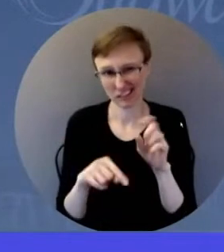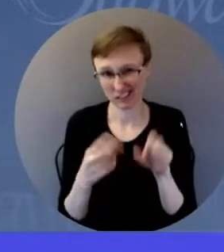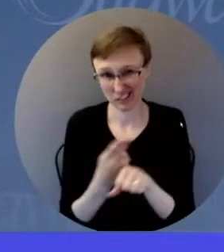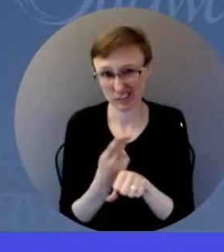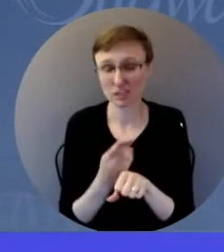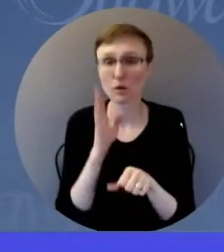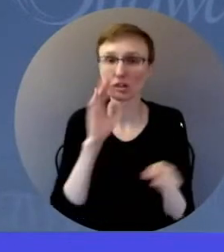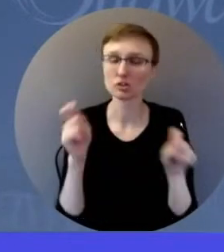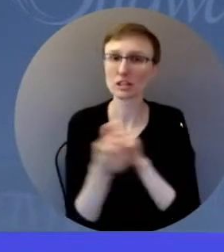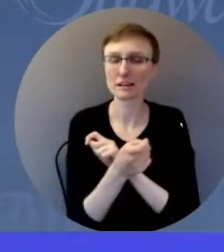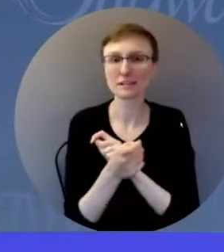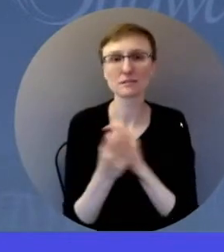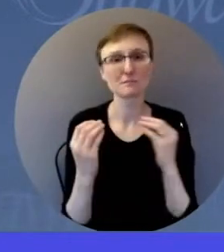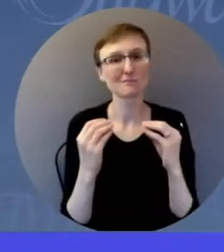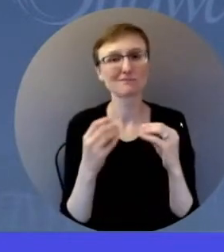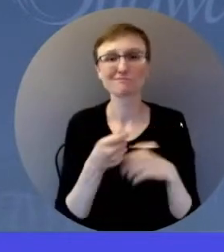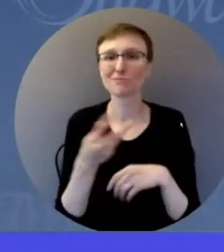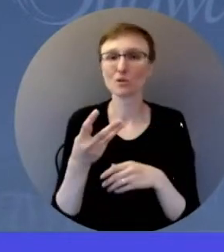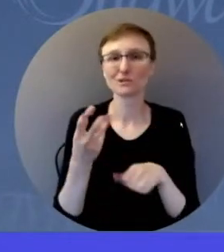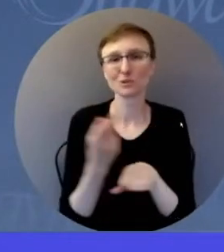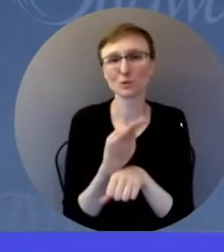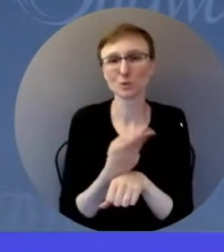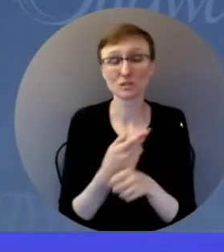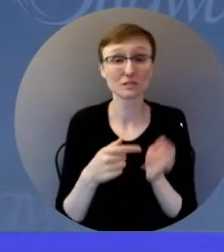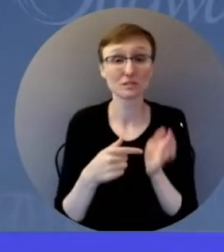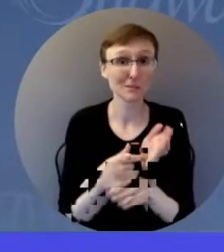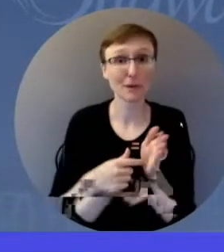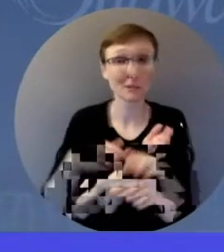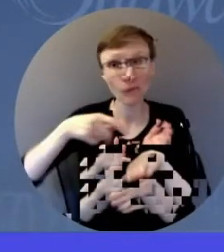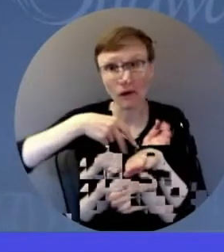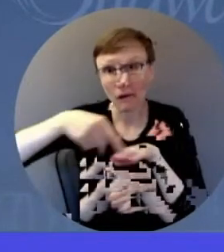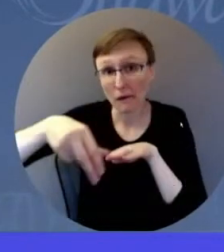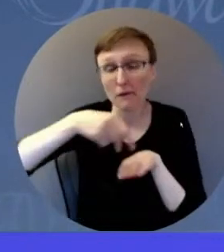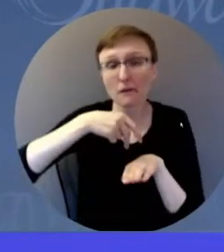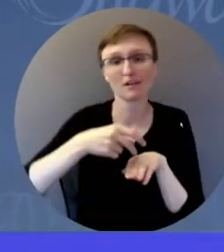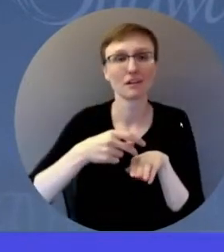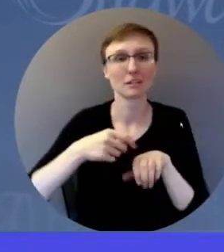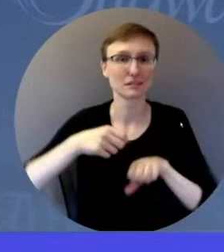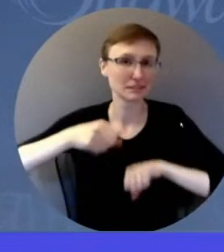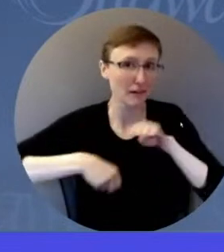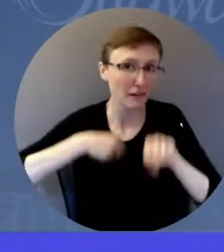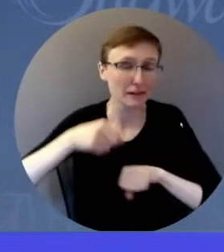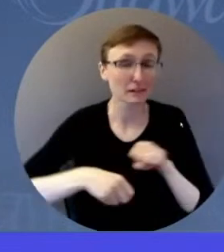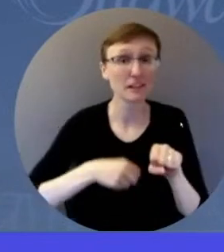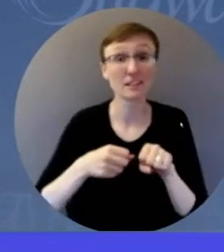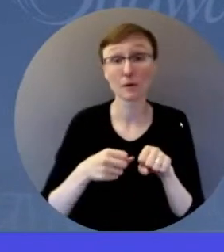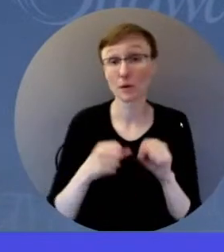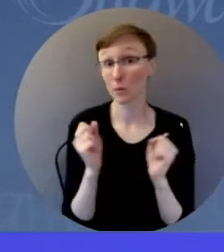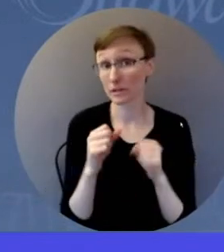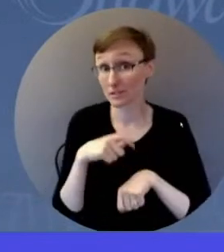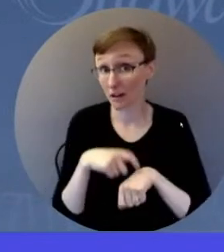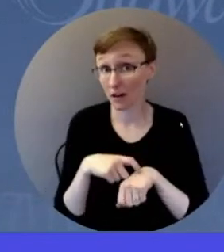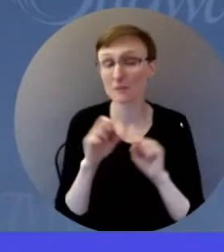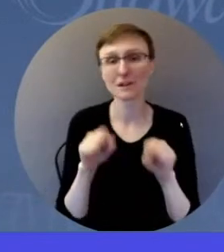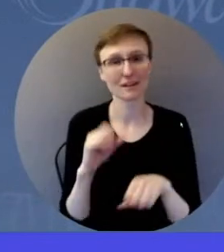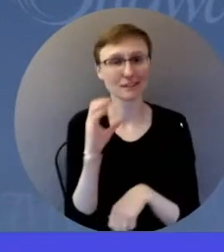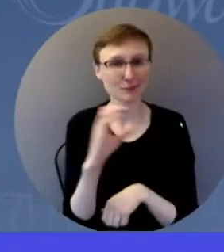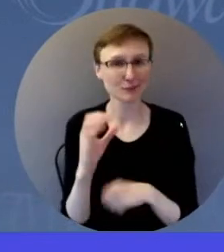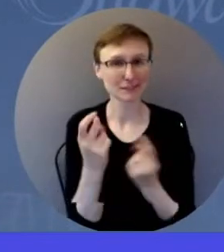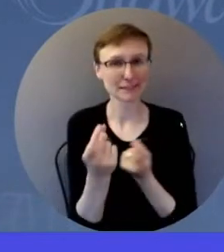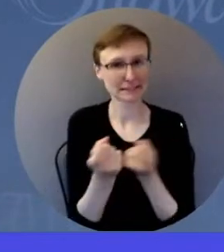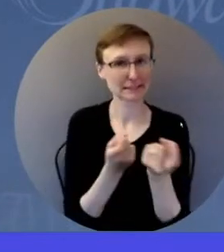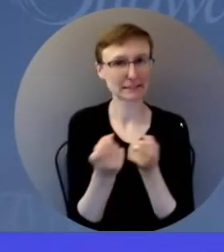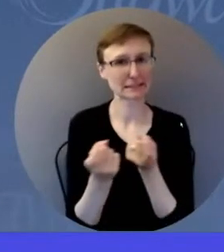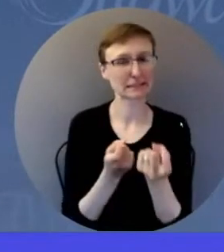to Ottawa. In the winter, they can cross-country ski. And it's just another in the many bridges that we have built in the last